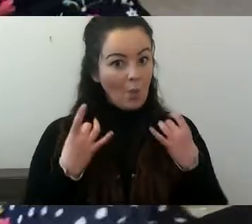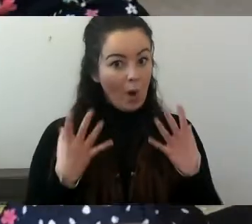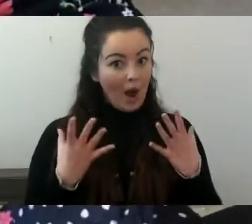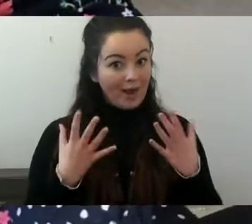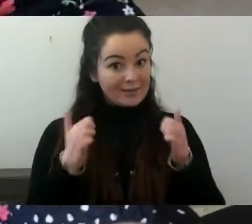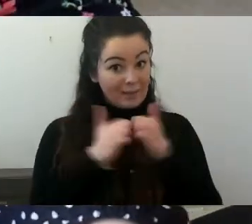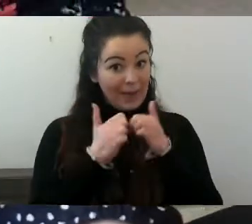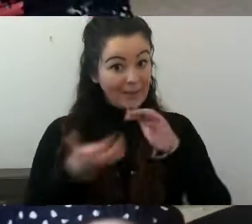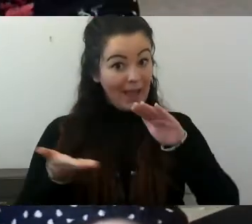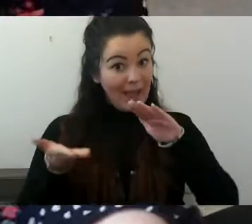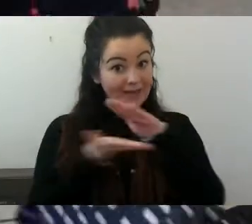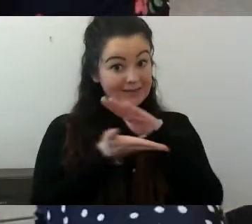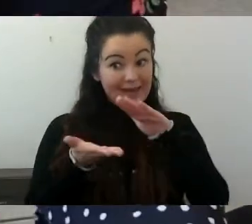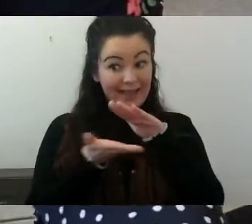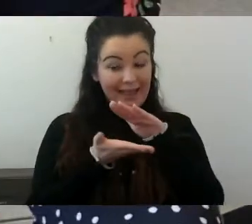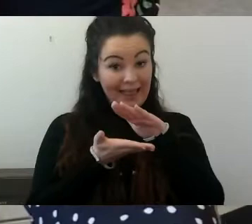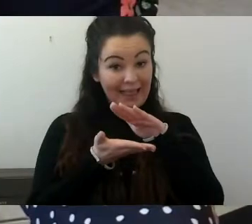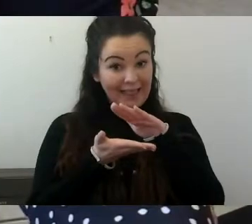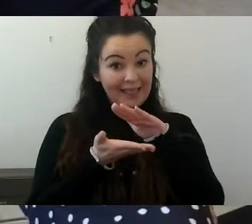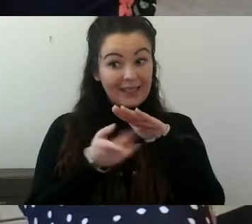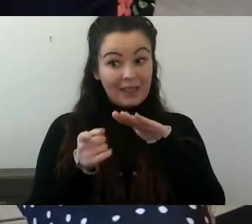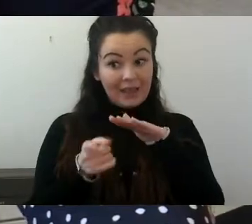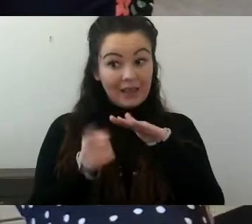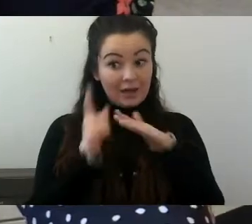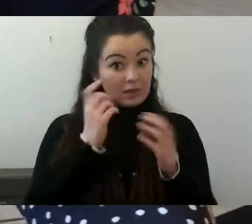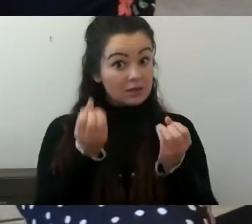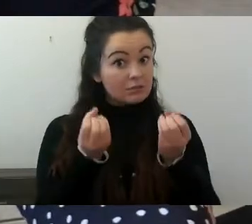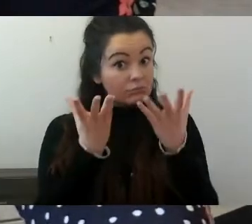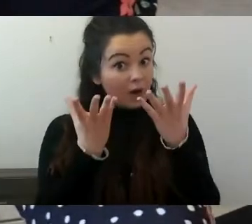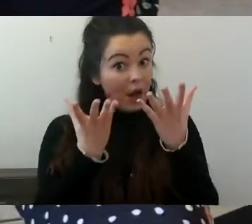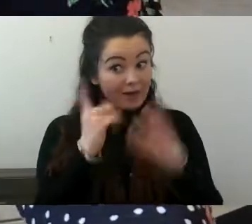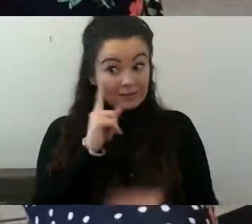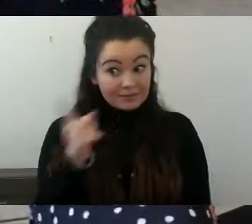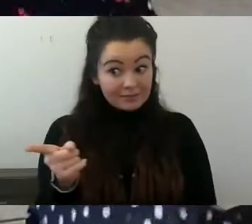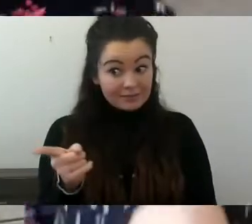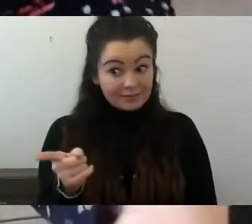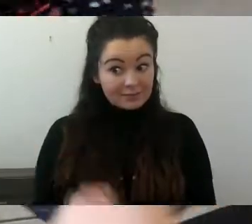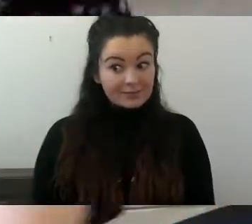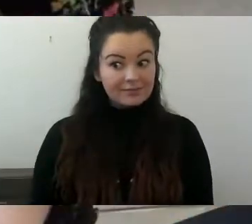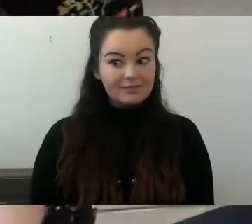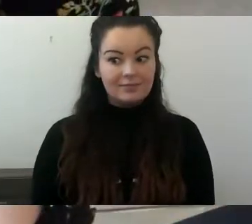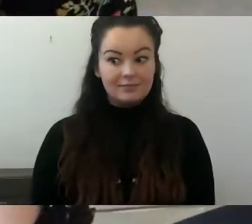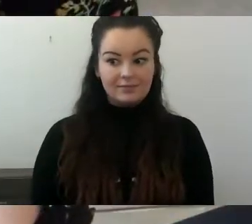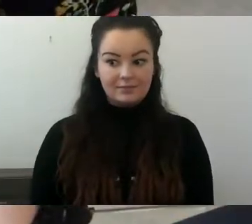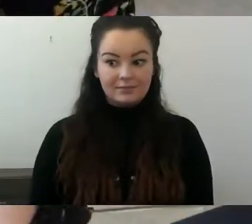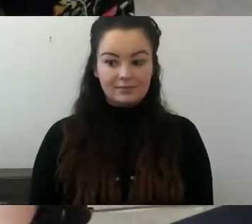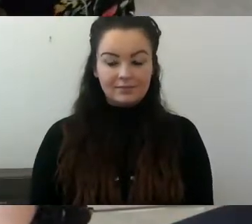So the white paper underneath the paint, it really stands out